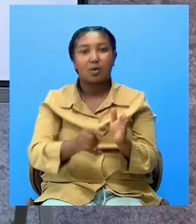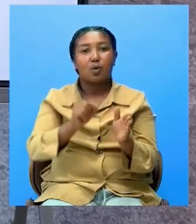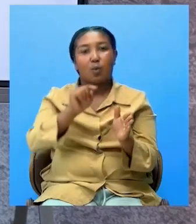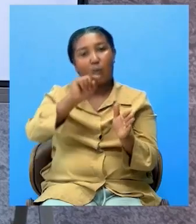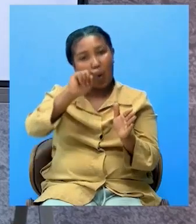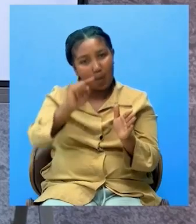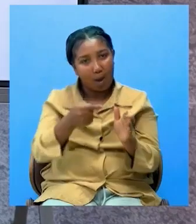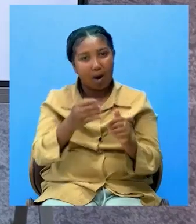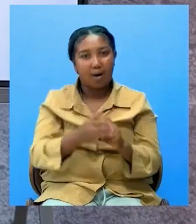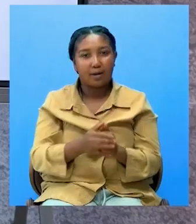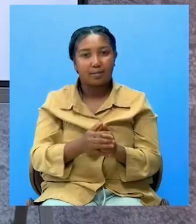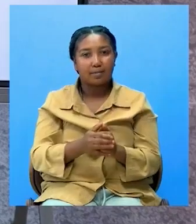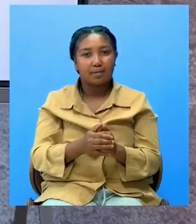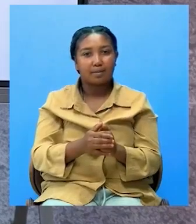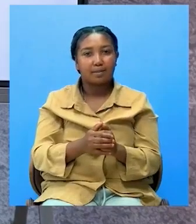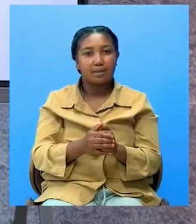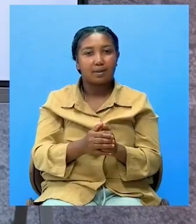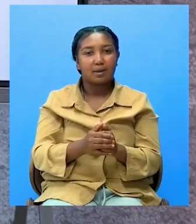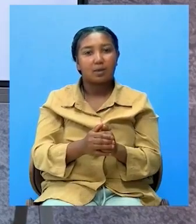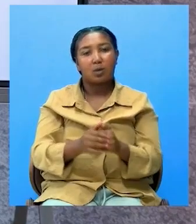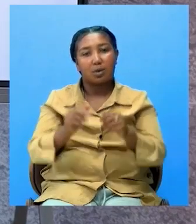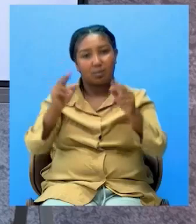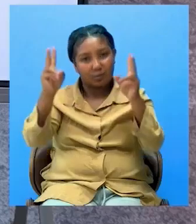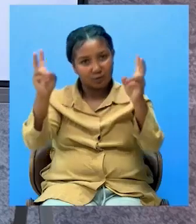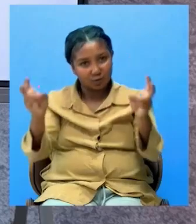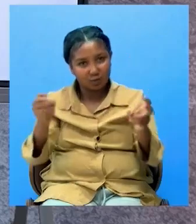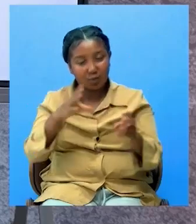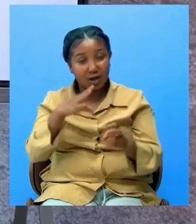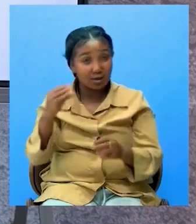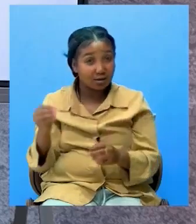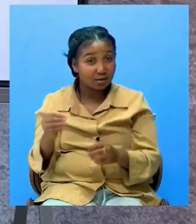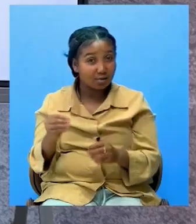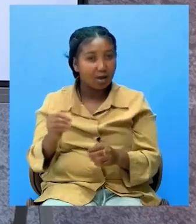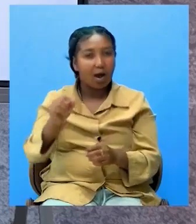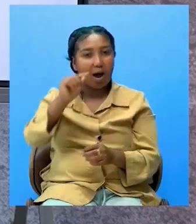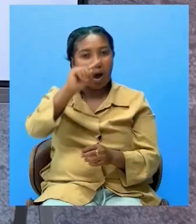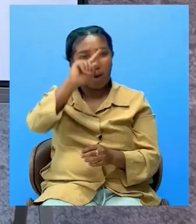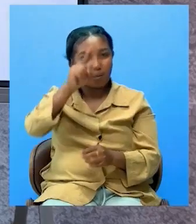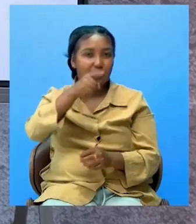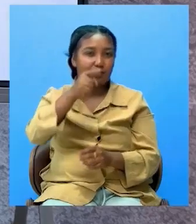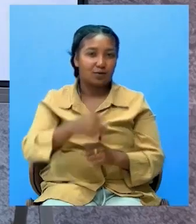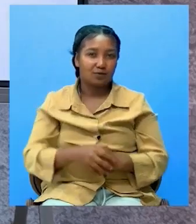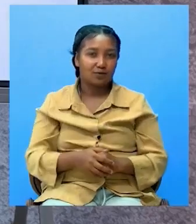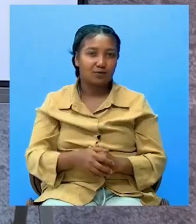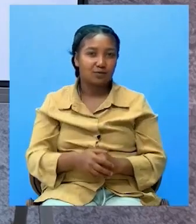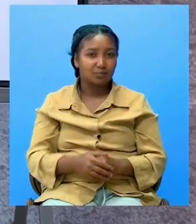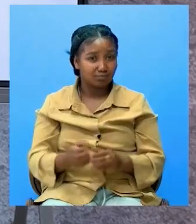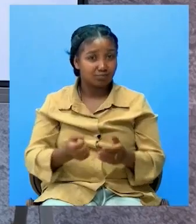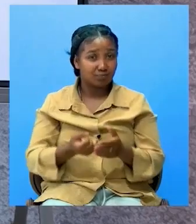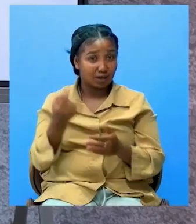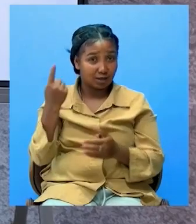comma, inverted commas, and apostrophe.